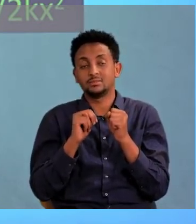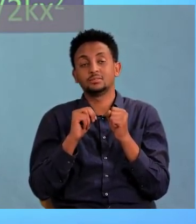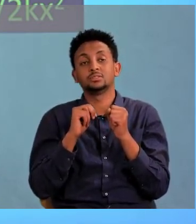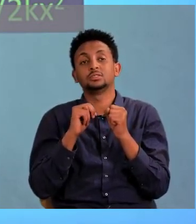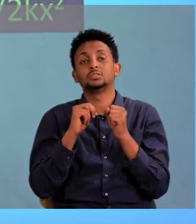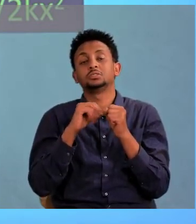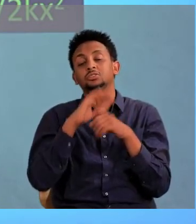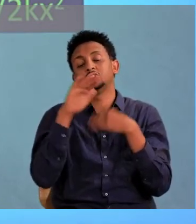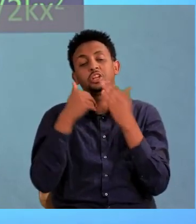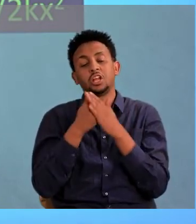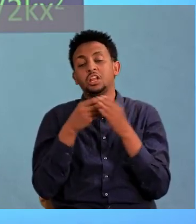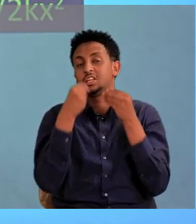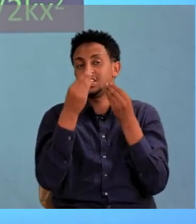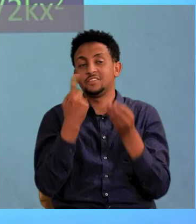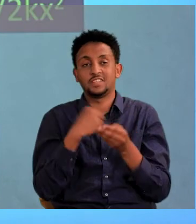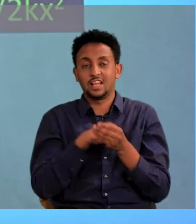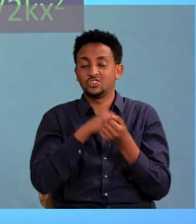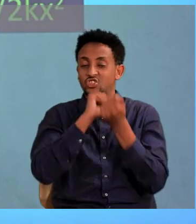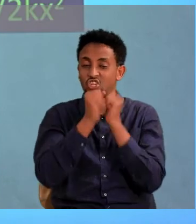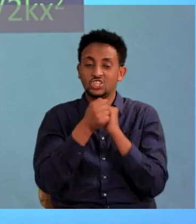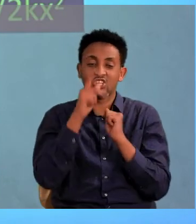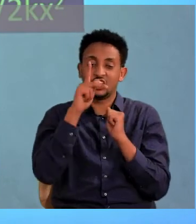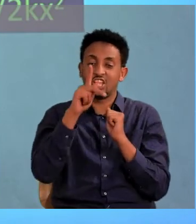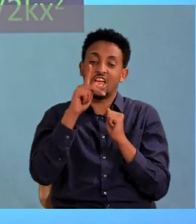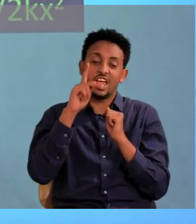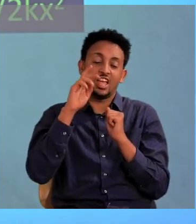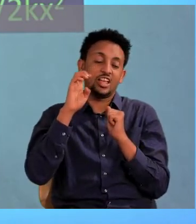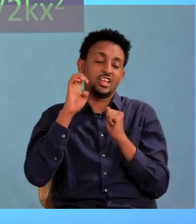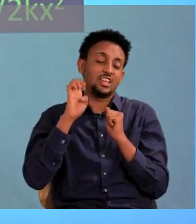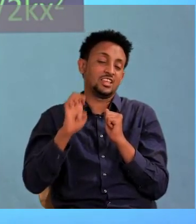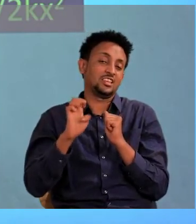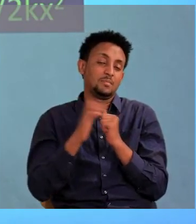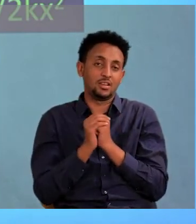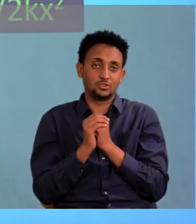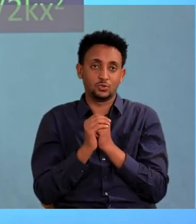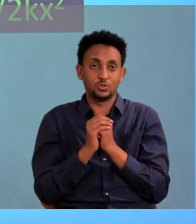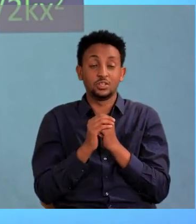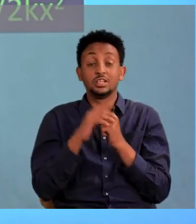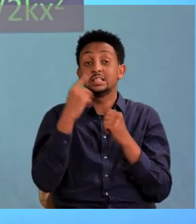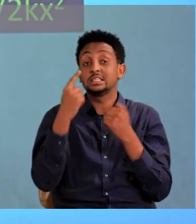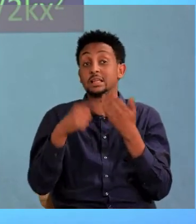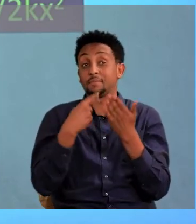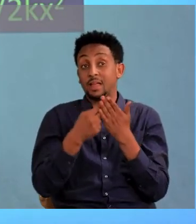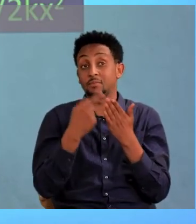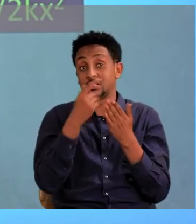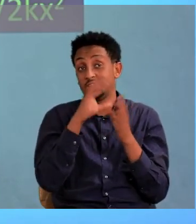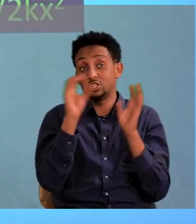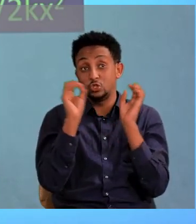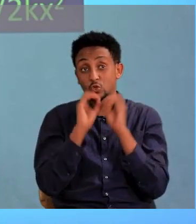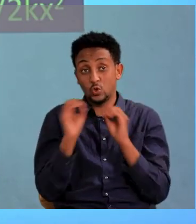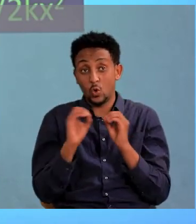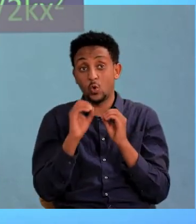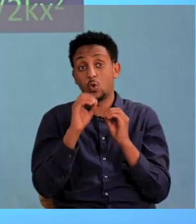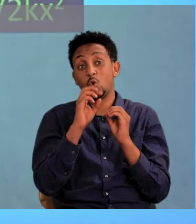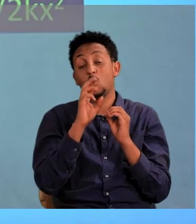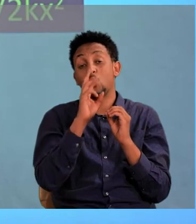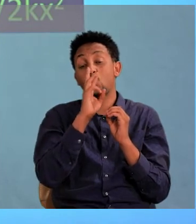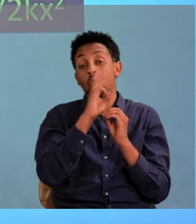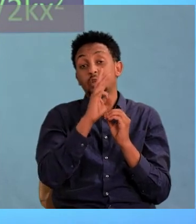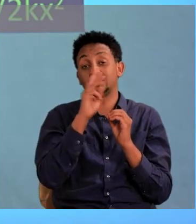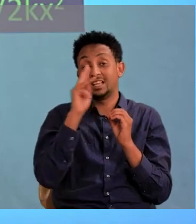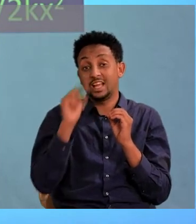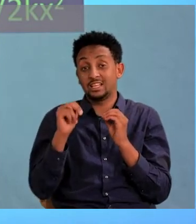force generally gives us the change in kinetic energy. Sometimes if there is no conservative force, the work done